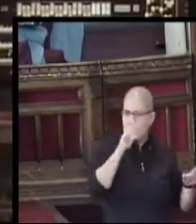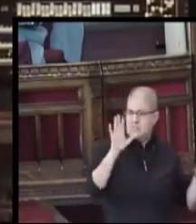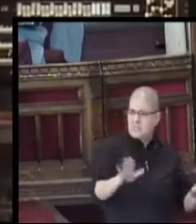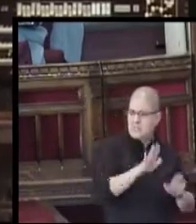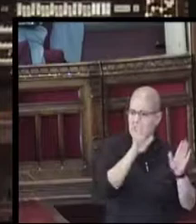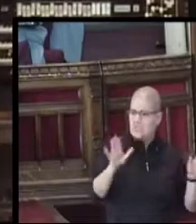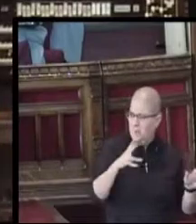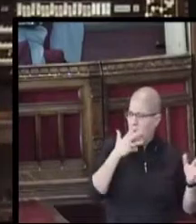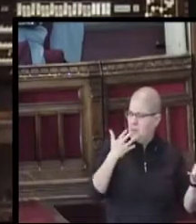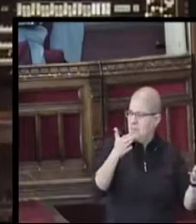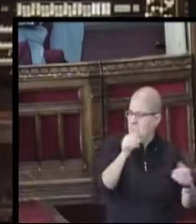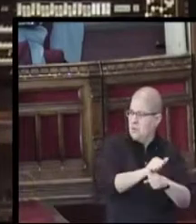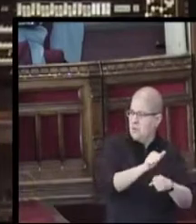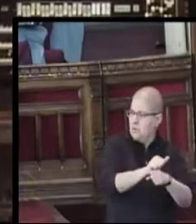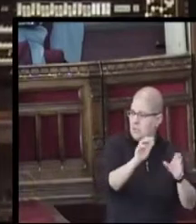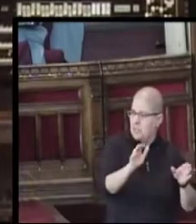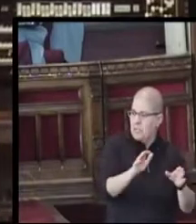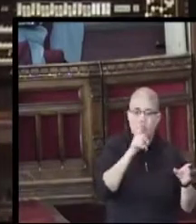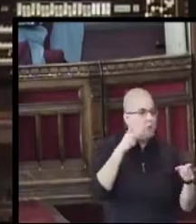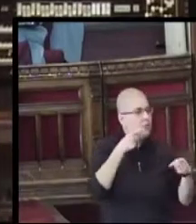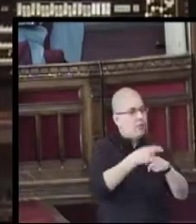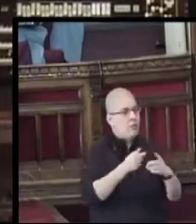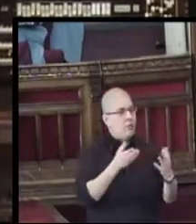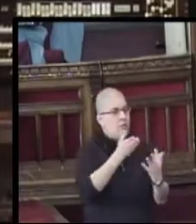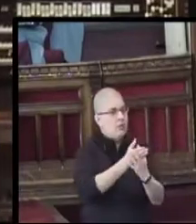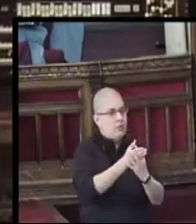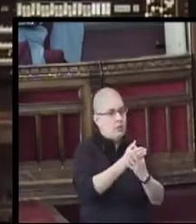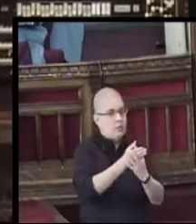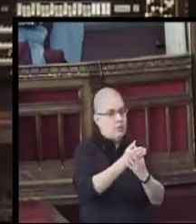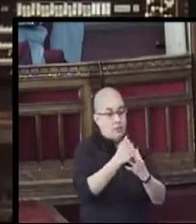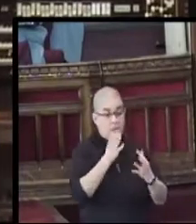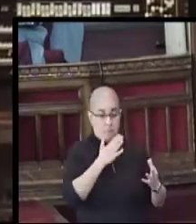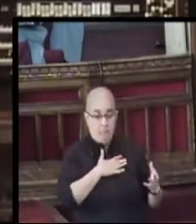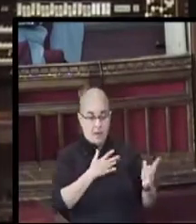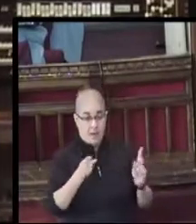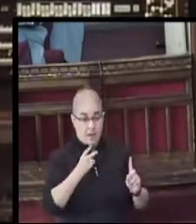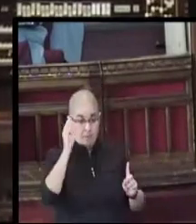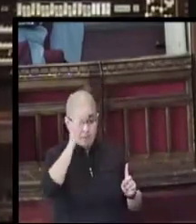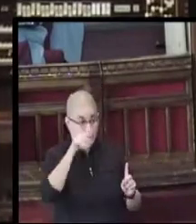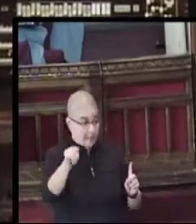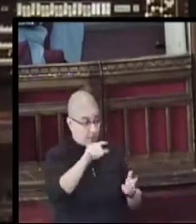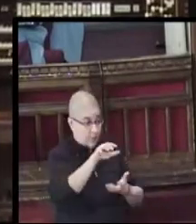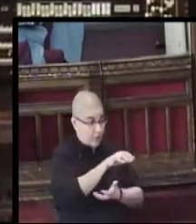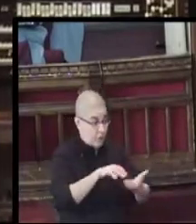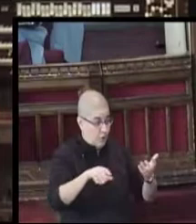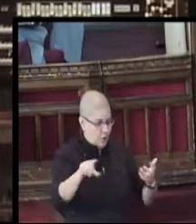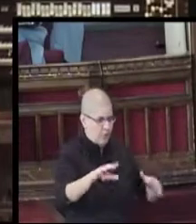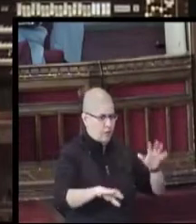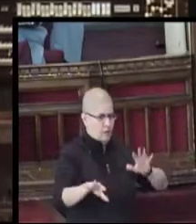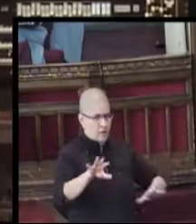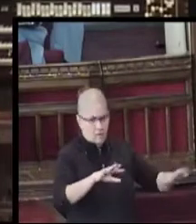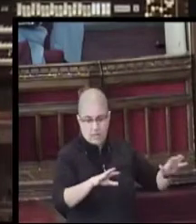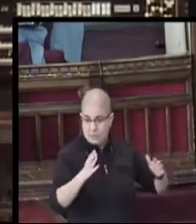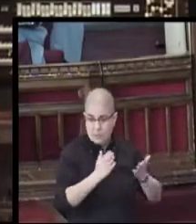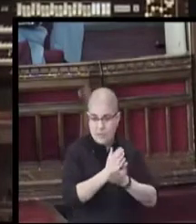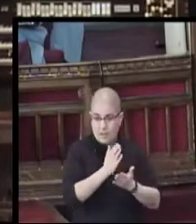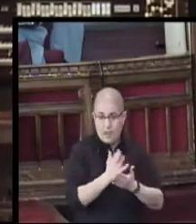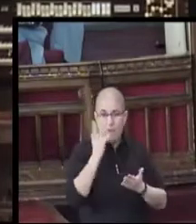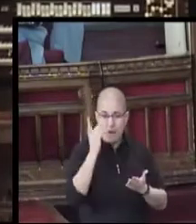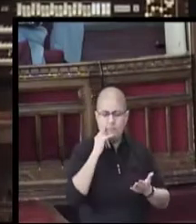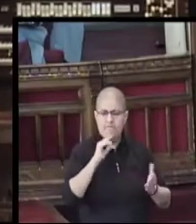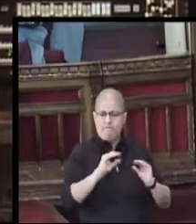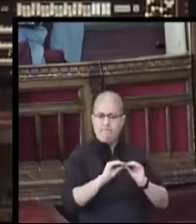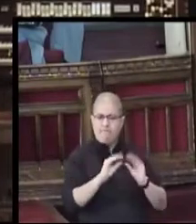on Sunday. So if that's confused you about where I stand on the charter, that's okay, because I am confused.